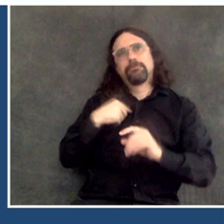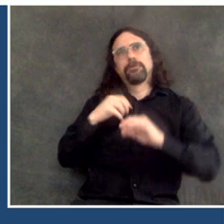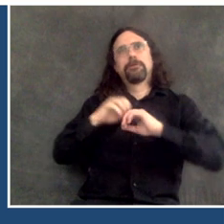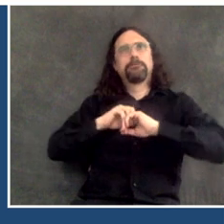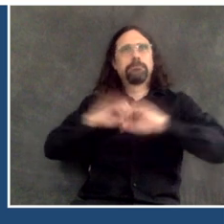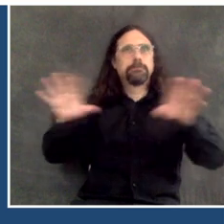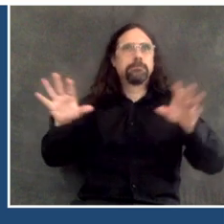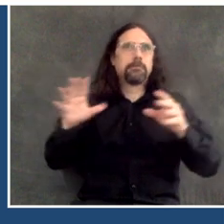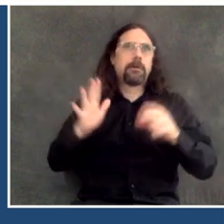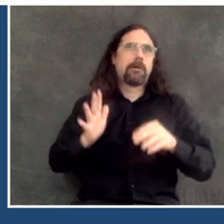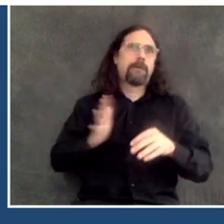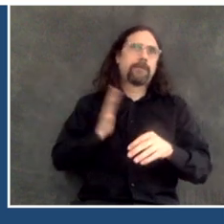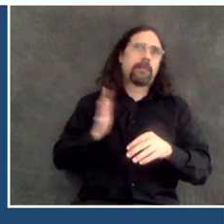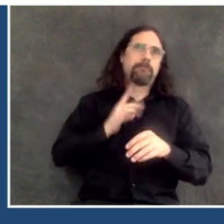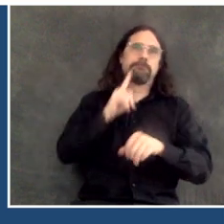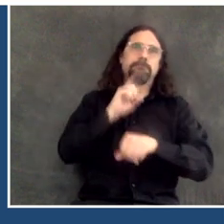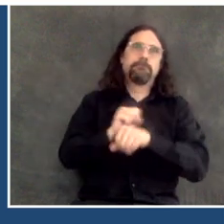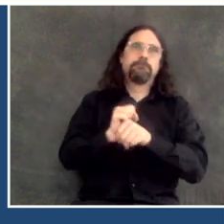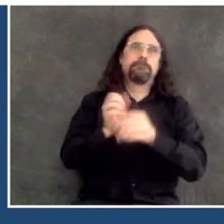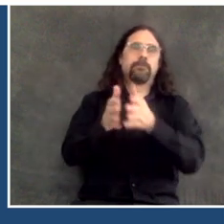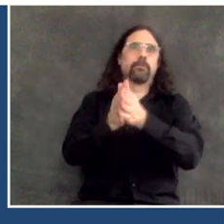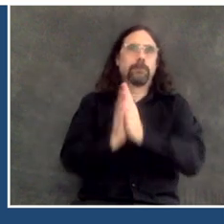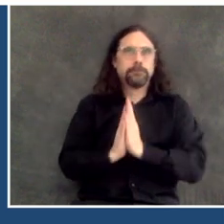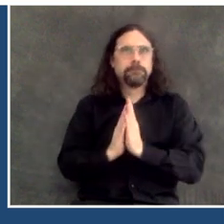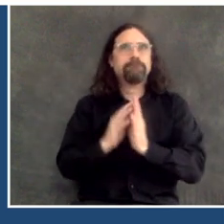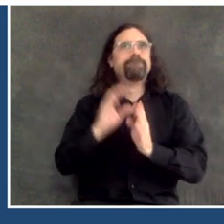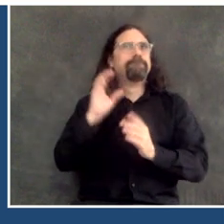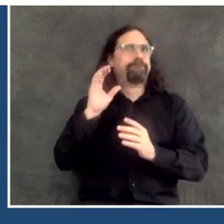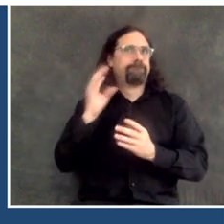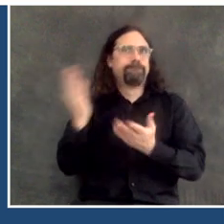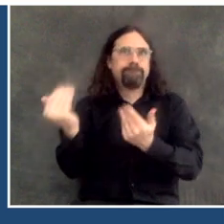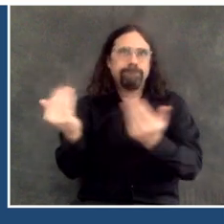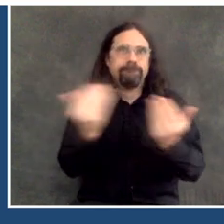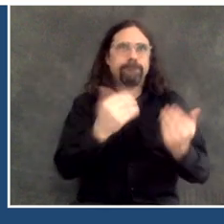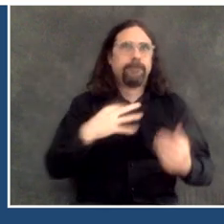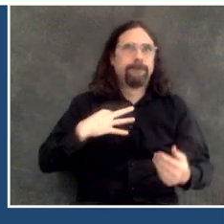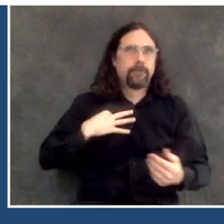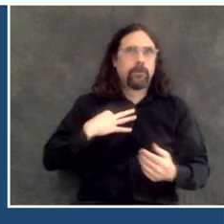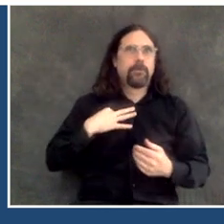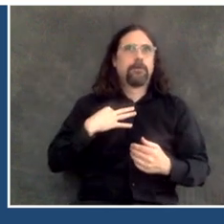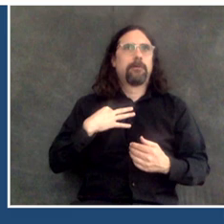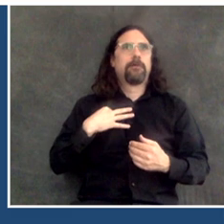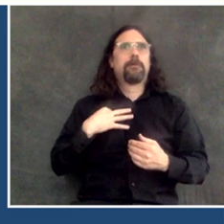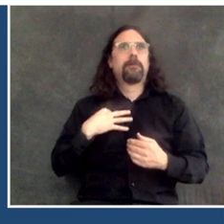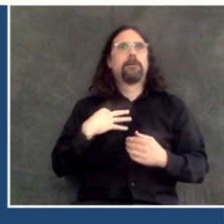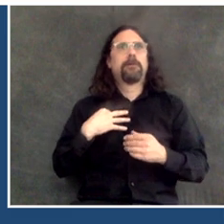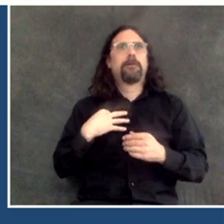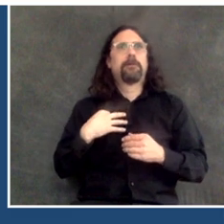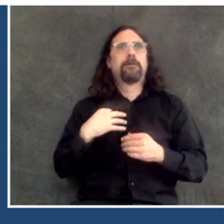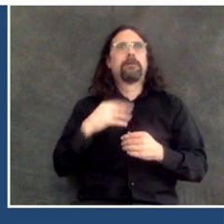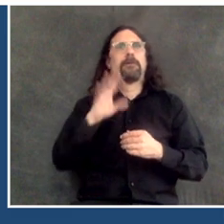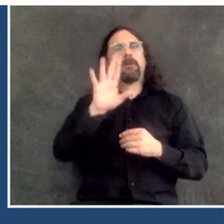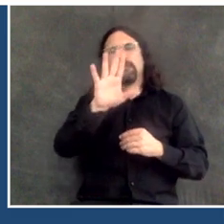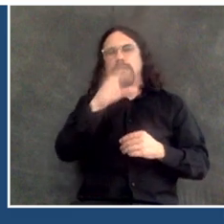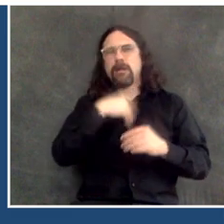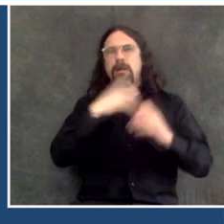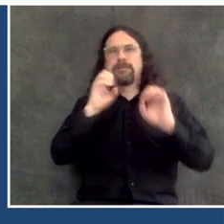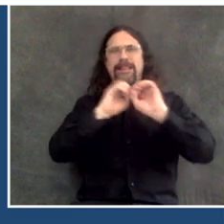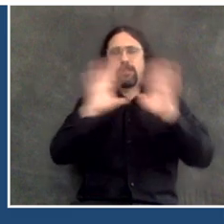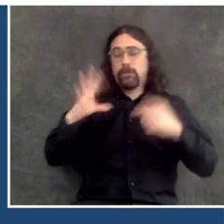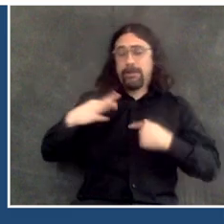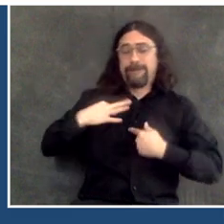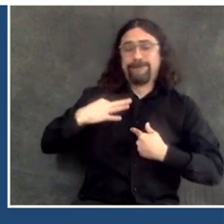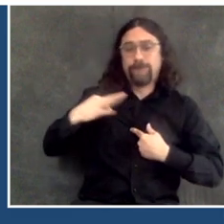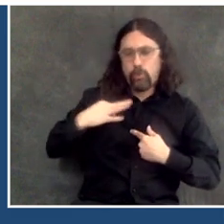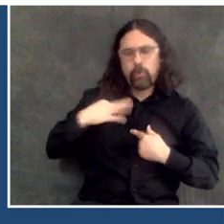say volunteer, they will be paid for their time. I don't want anyone to get the wrong impression. We're asking them to break away from whatever else they're doing. Sign